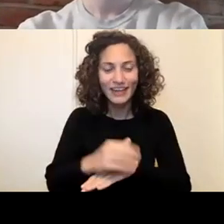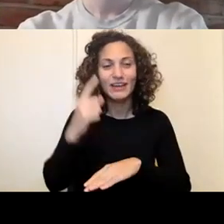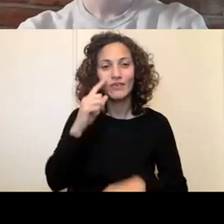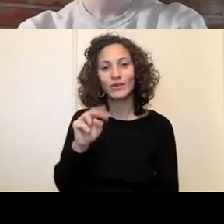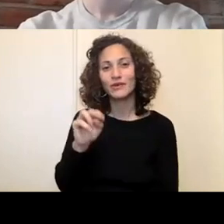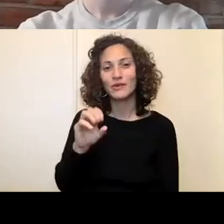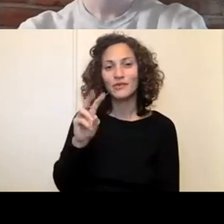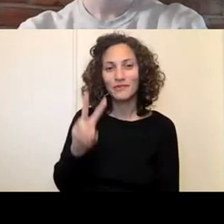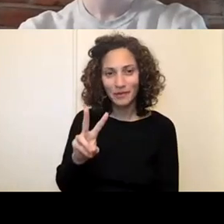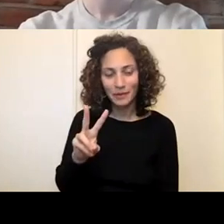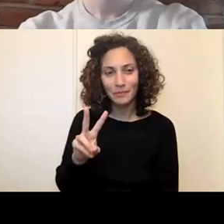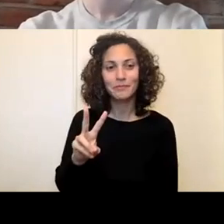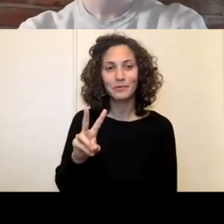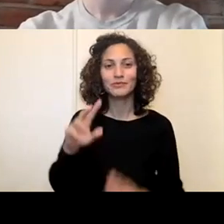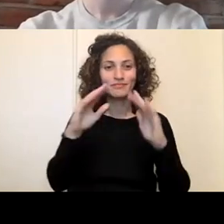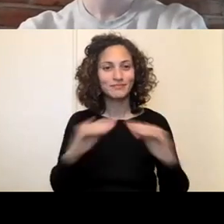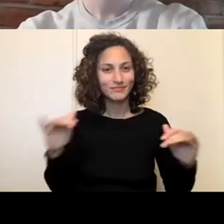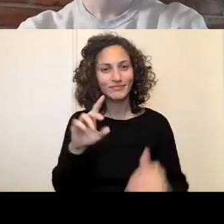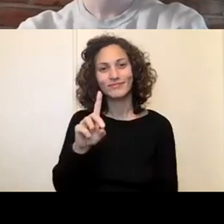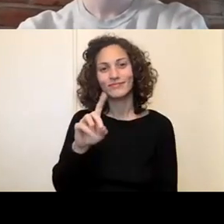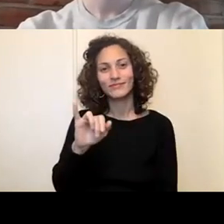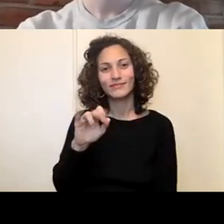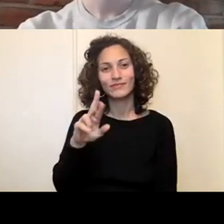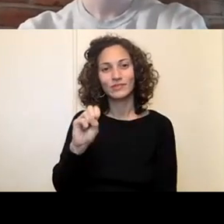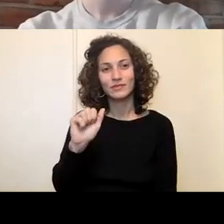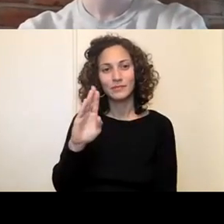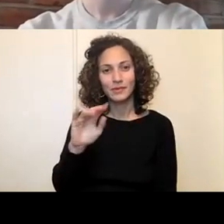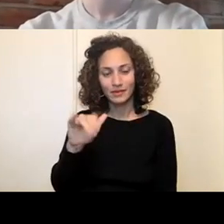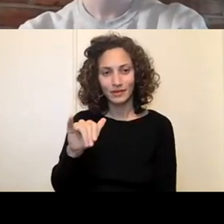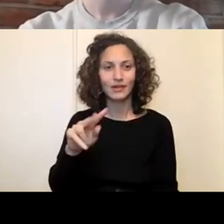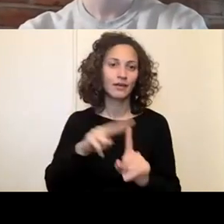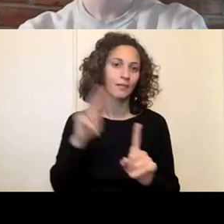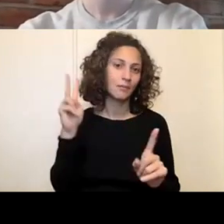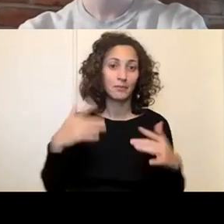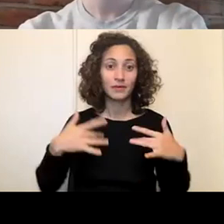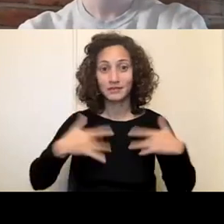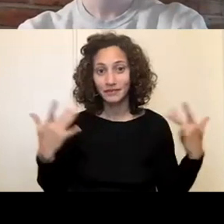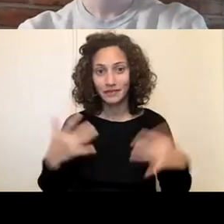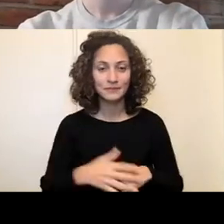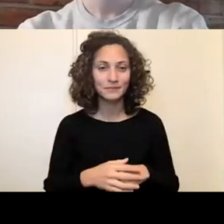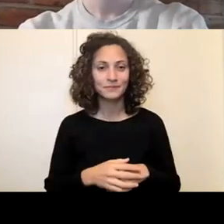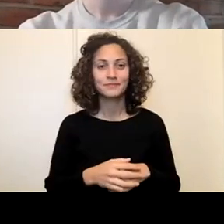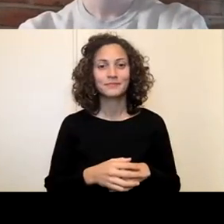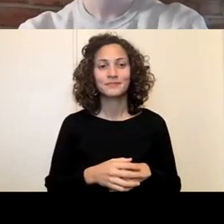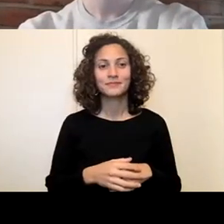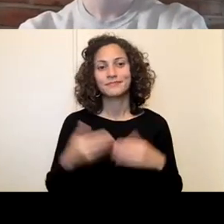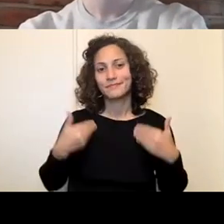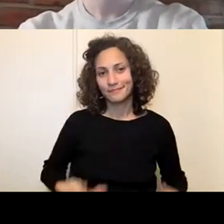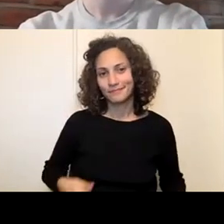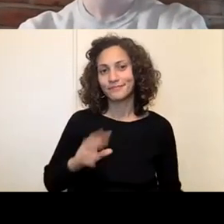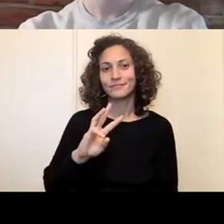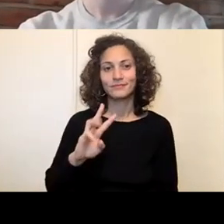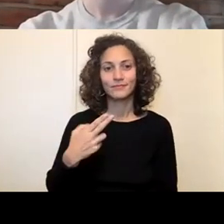November's Diversability Unplugged event. Like Marie said, I'm Whitney